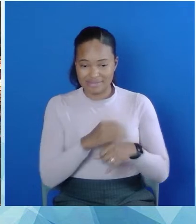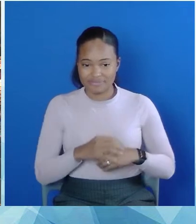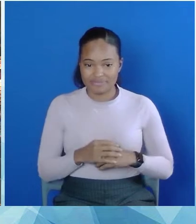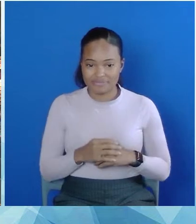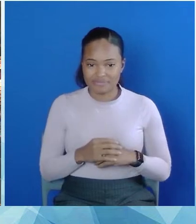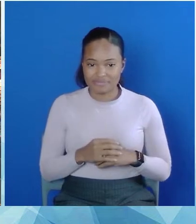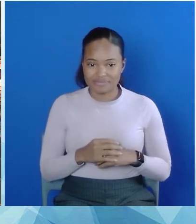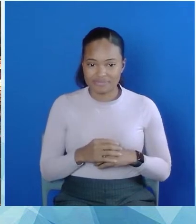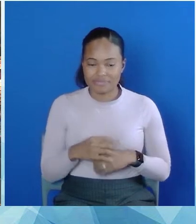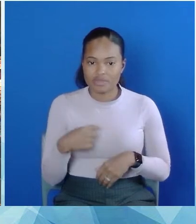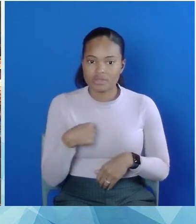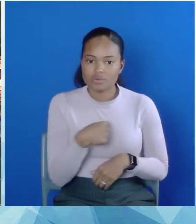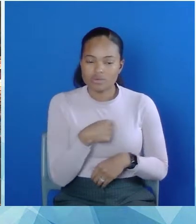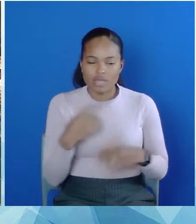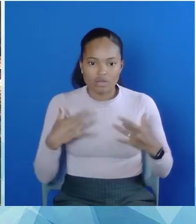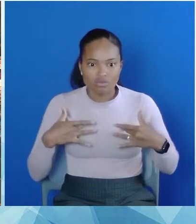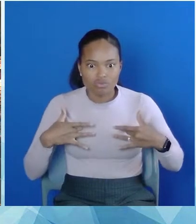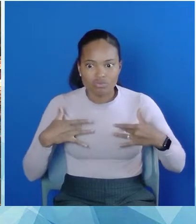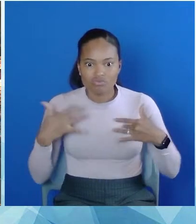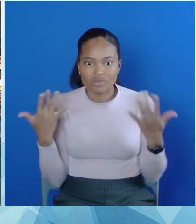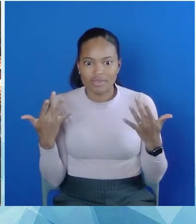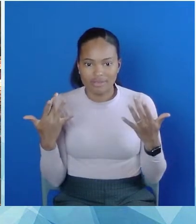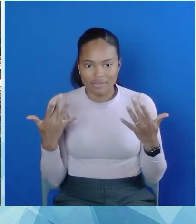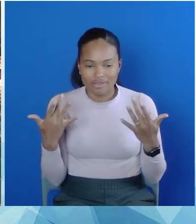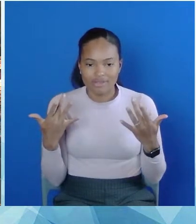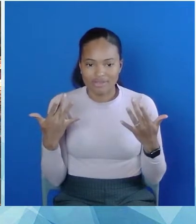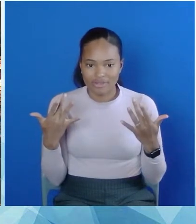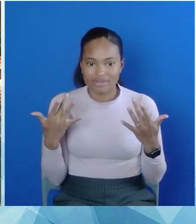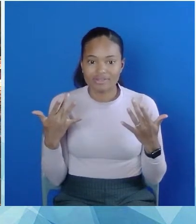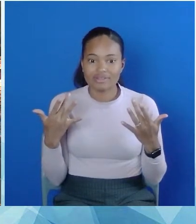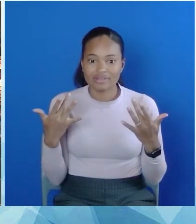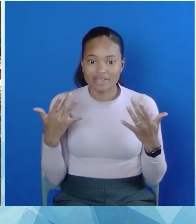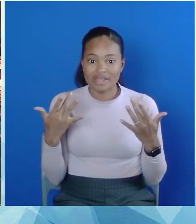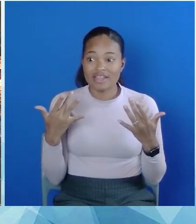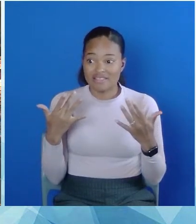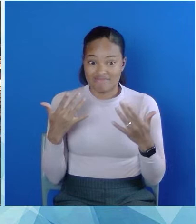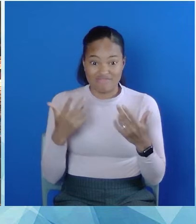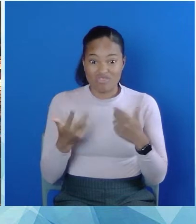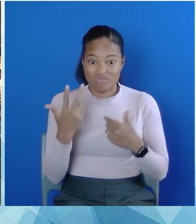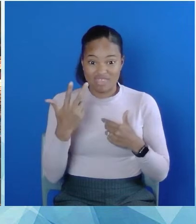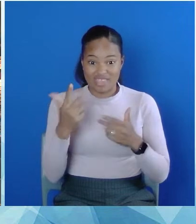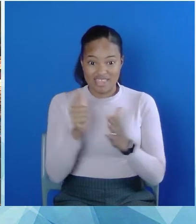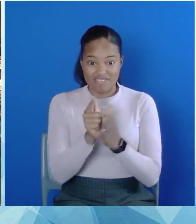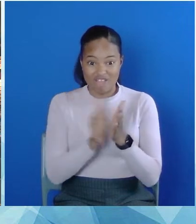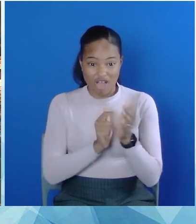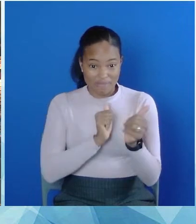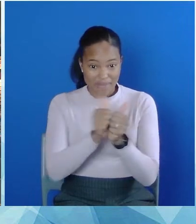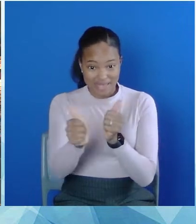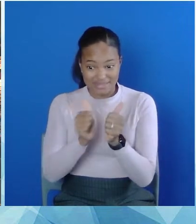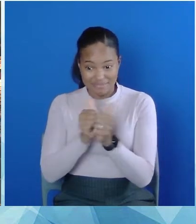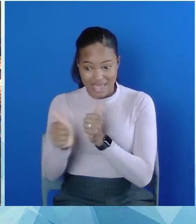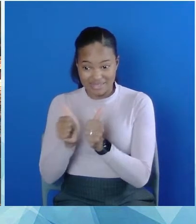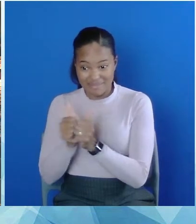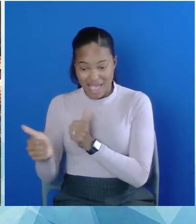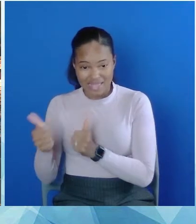We have been thrilled by the passage of 3 laws that are moving us